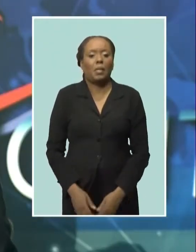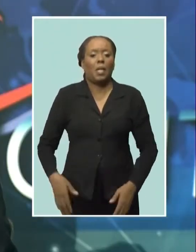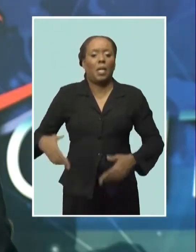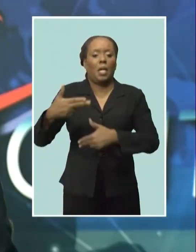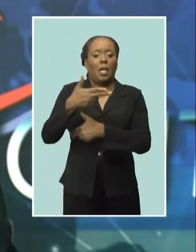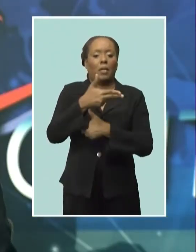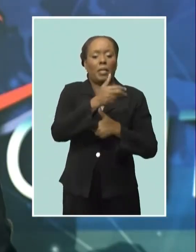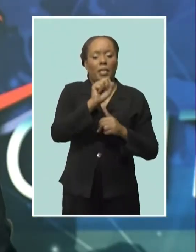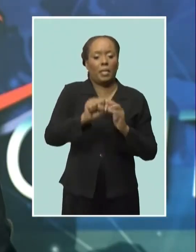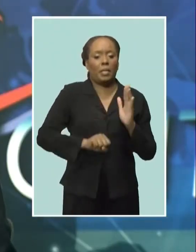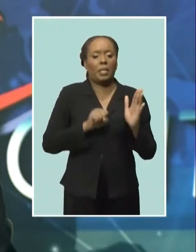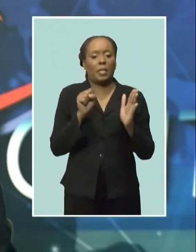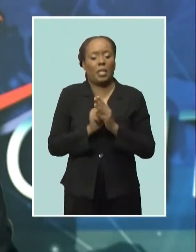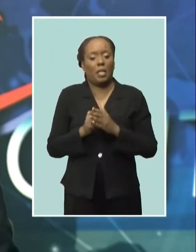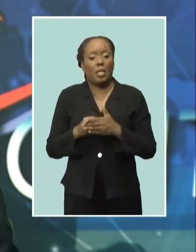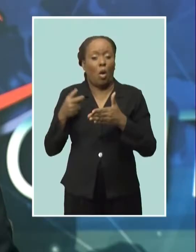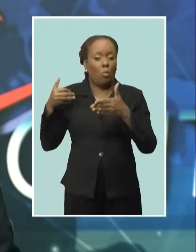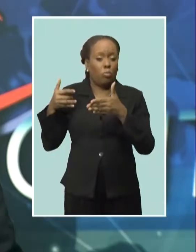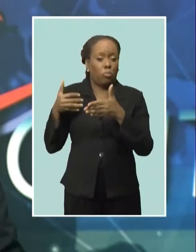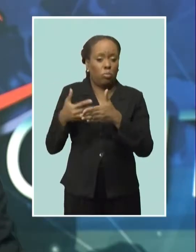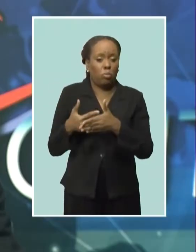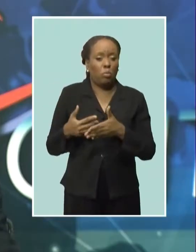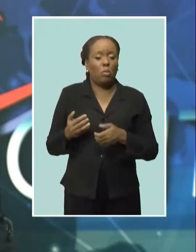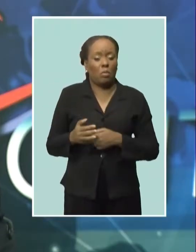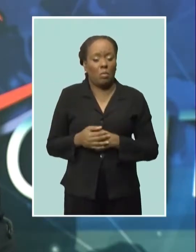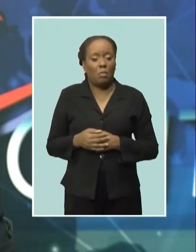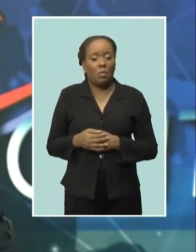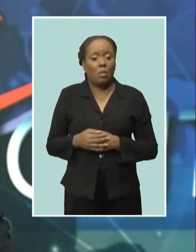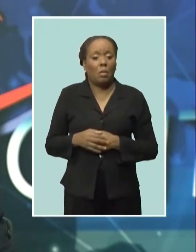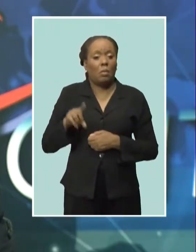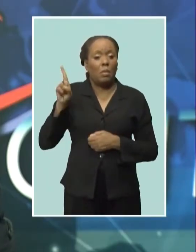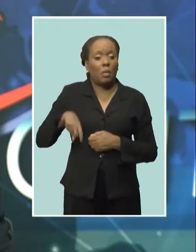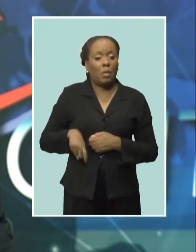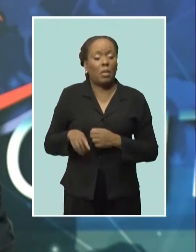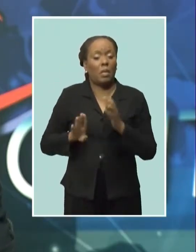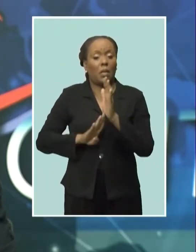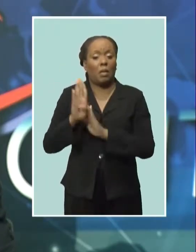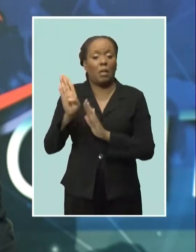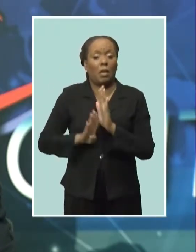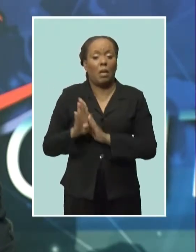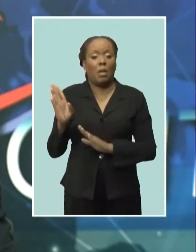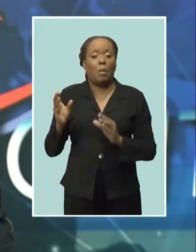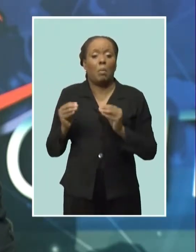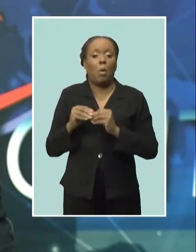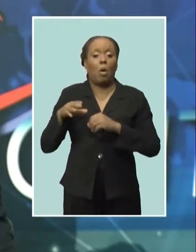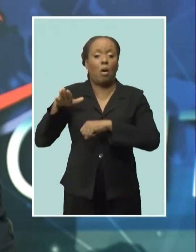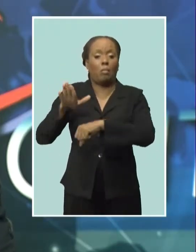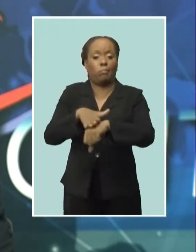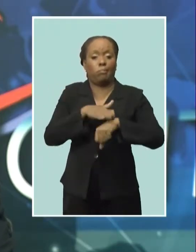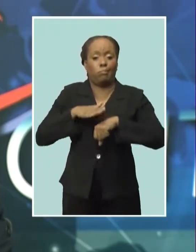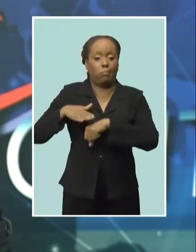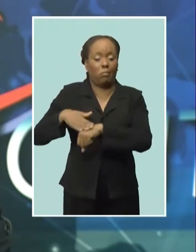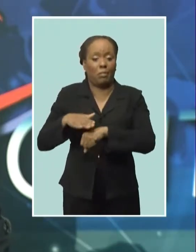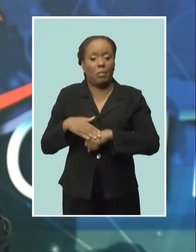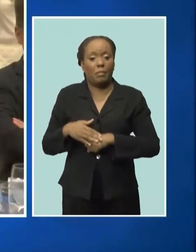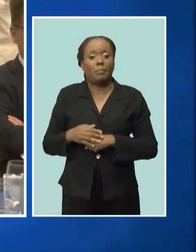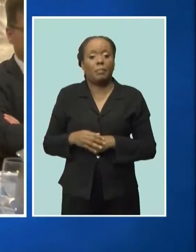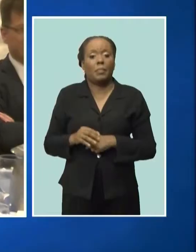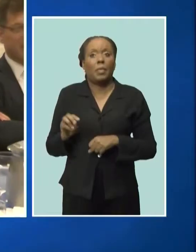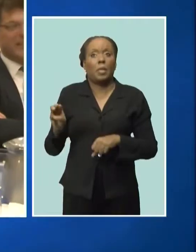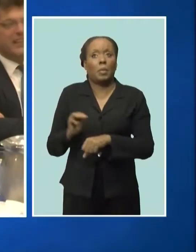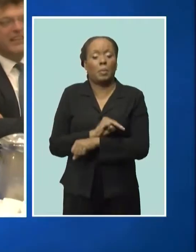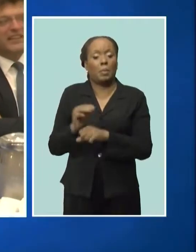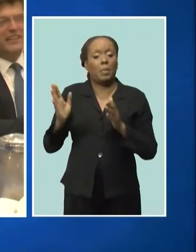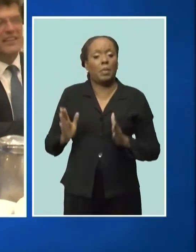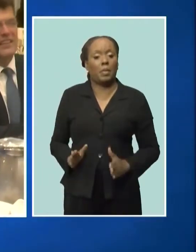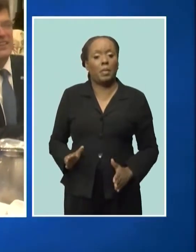hurricane season hurriedly approaches, we are hearing of the need to further develop ways of alerting the public. In fact, Minister of Home Affairs